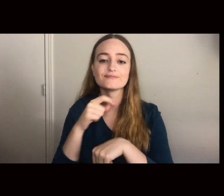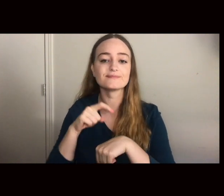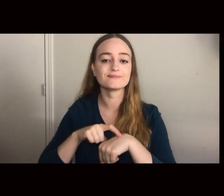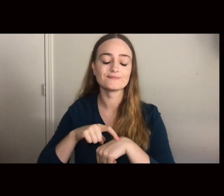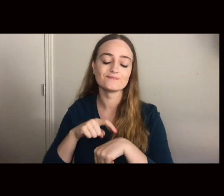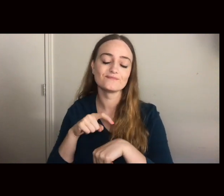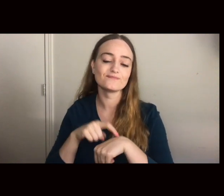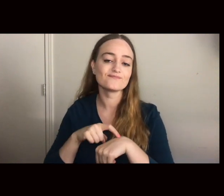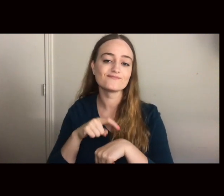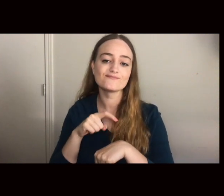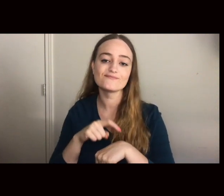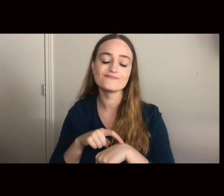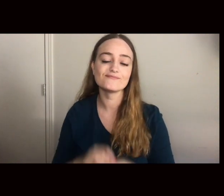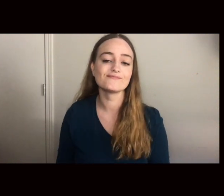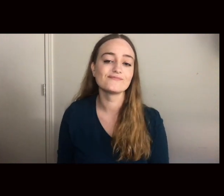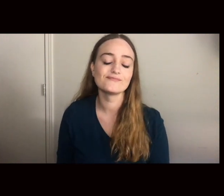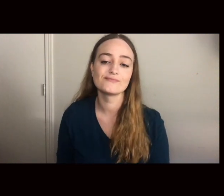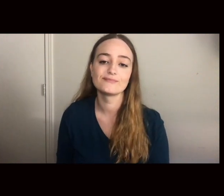the wrong